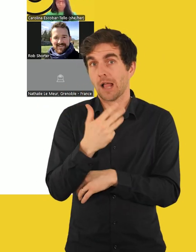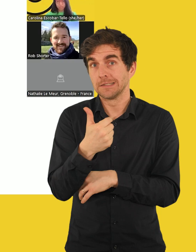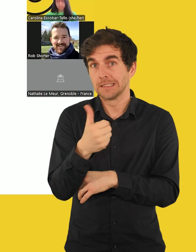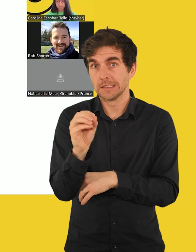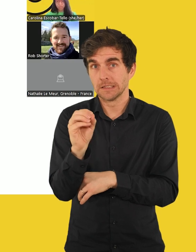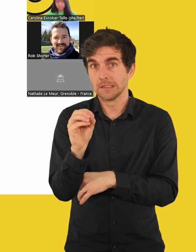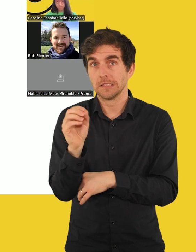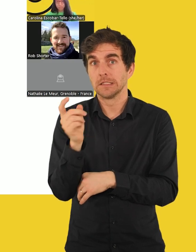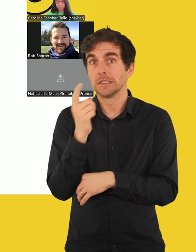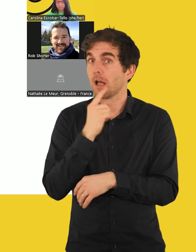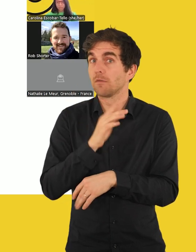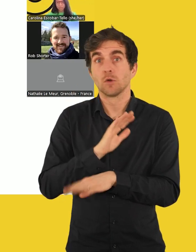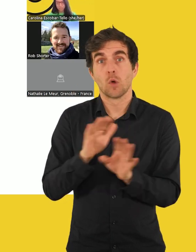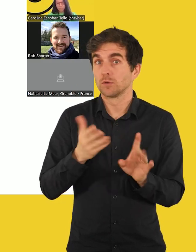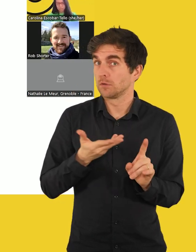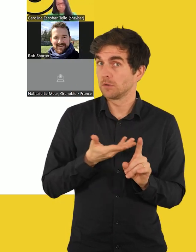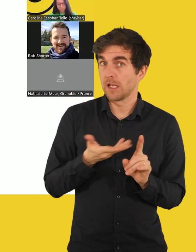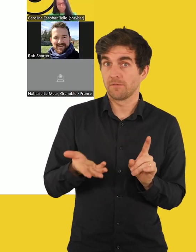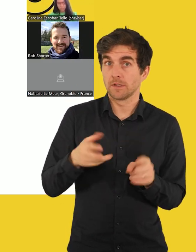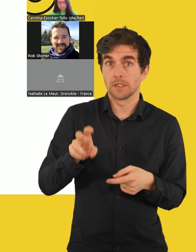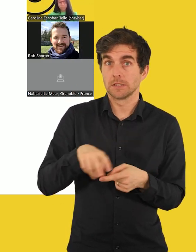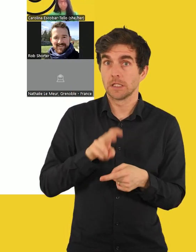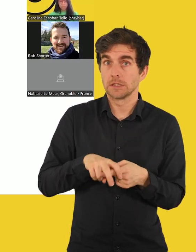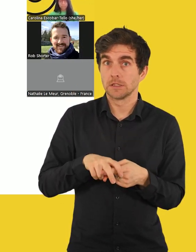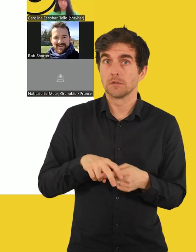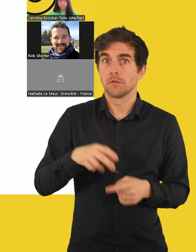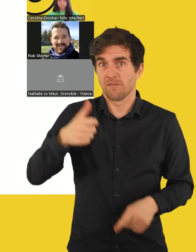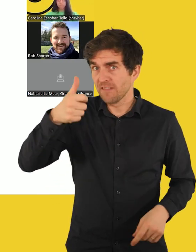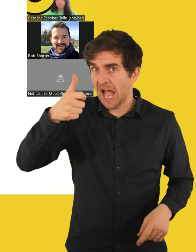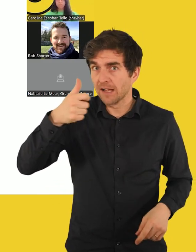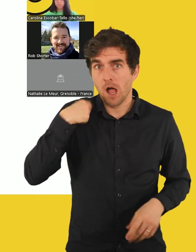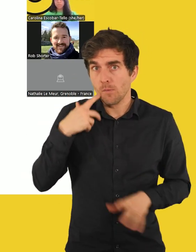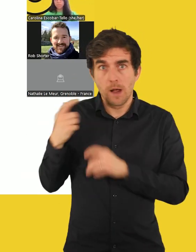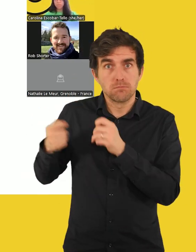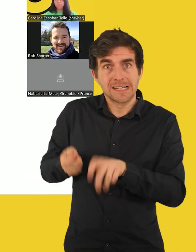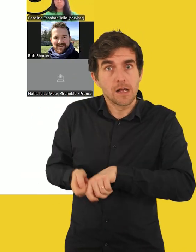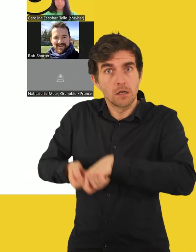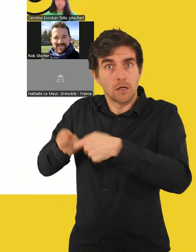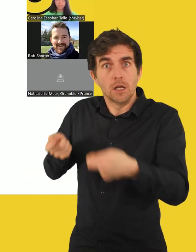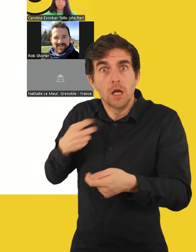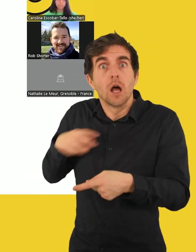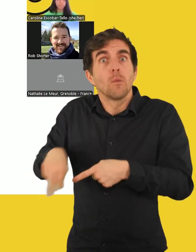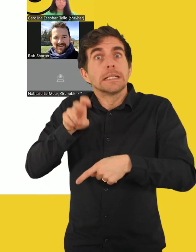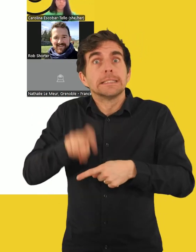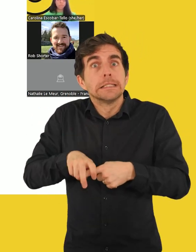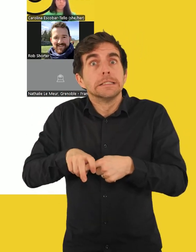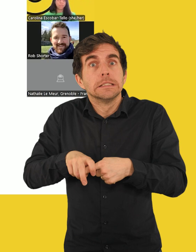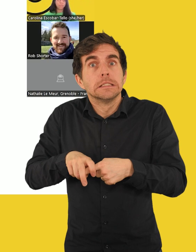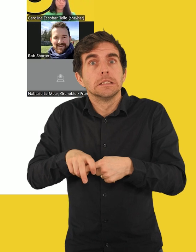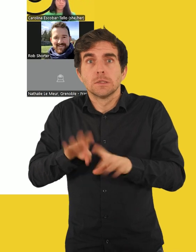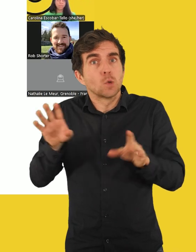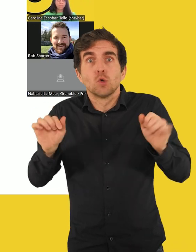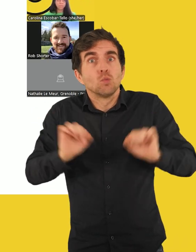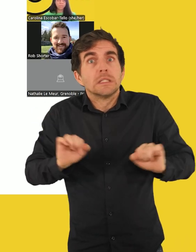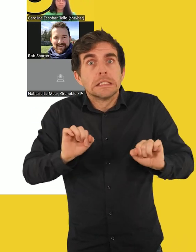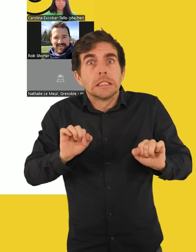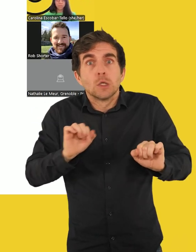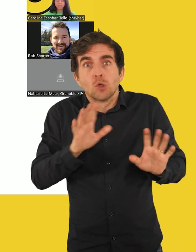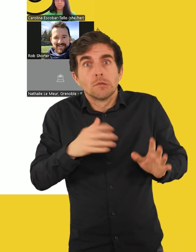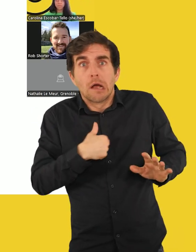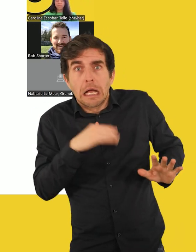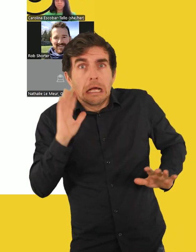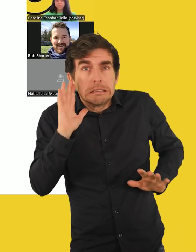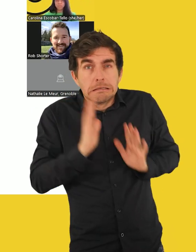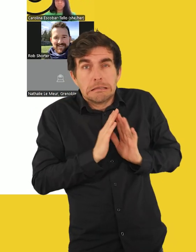1960s. If they don't give you a seat at the table, she said, bring a folding chair. Don't wait